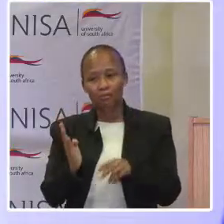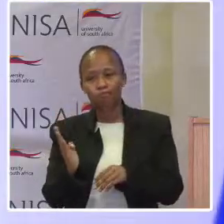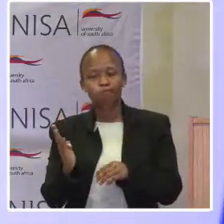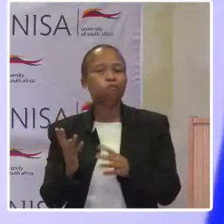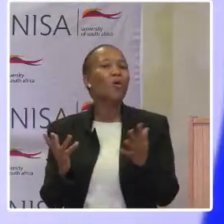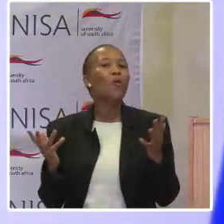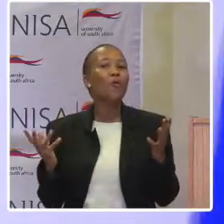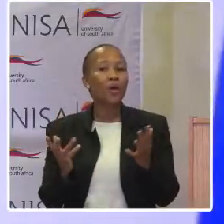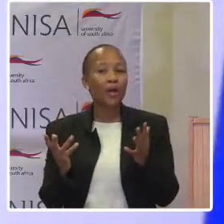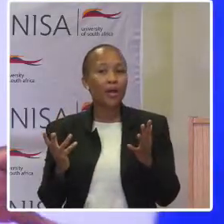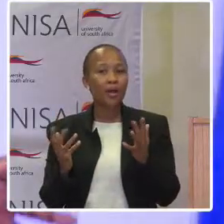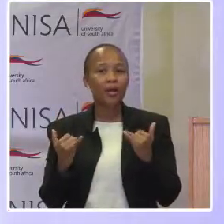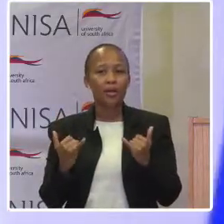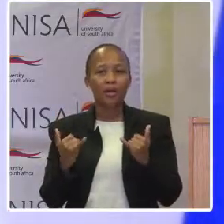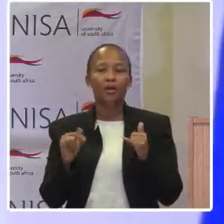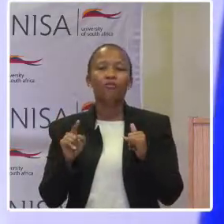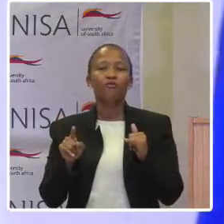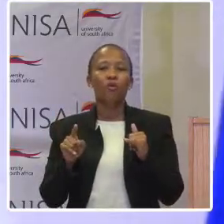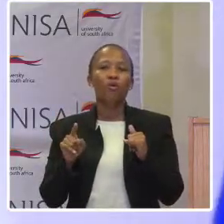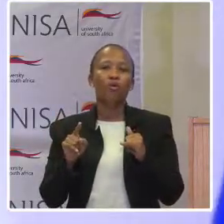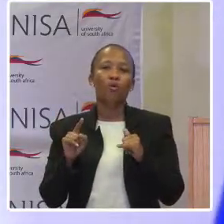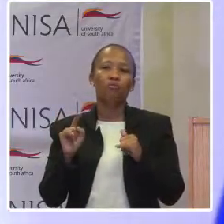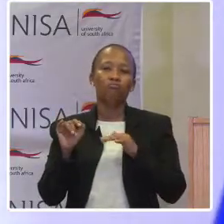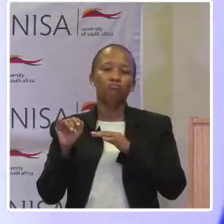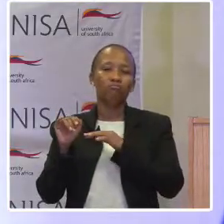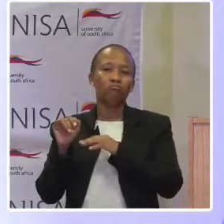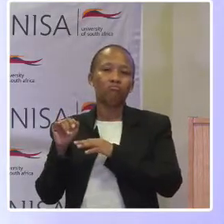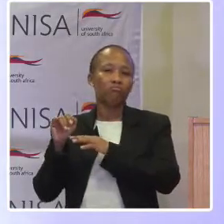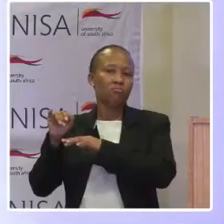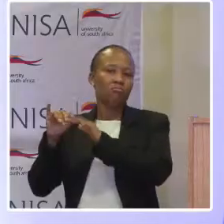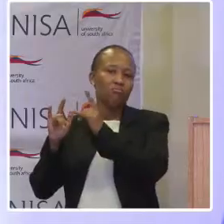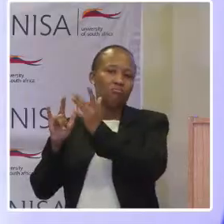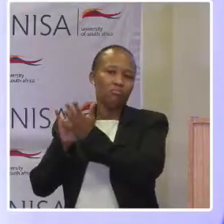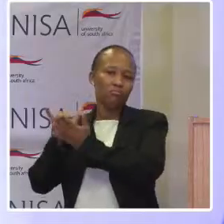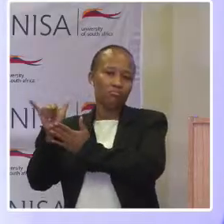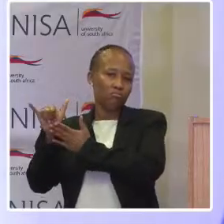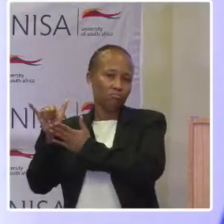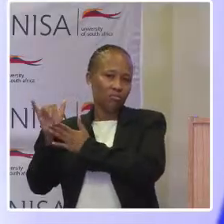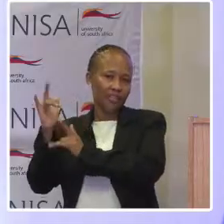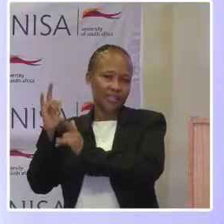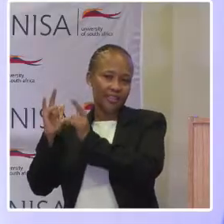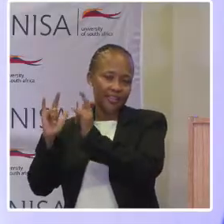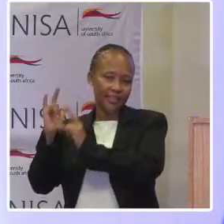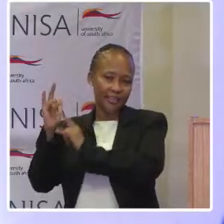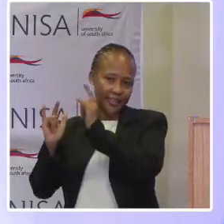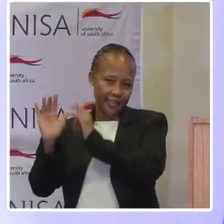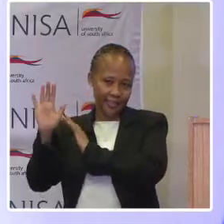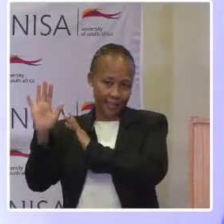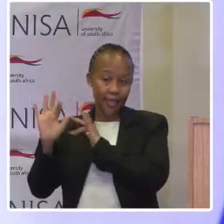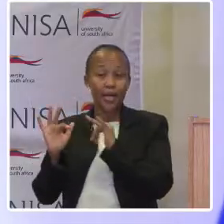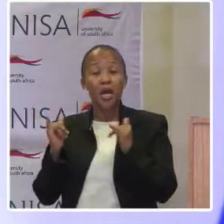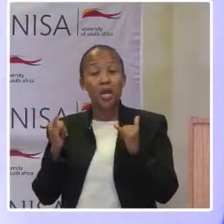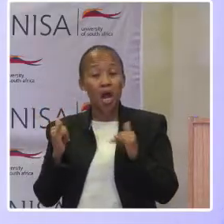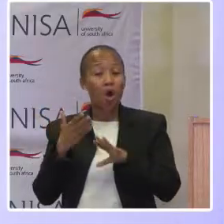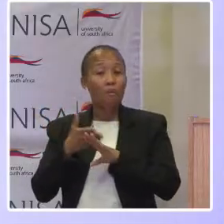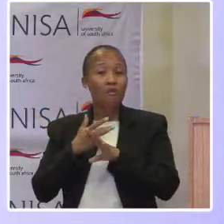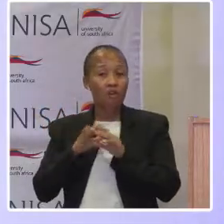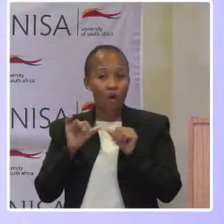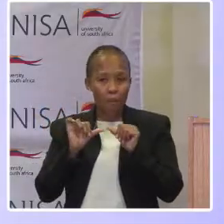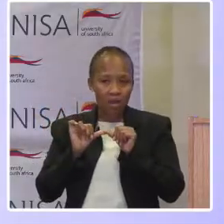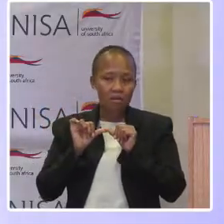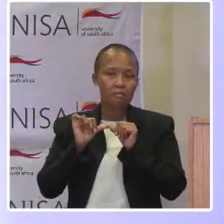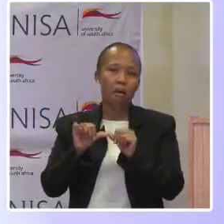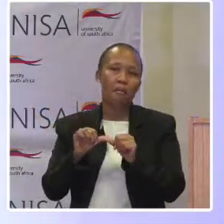of Aerotropolis. And before I proceed, allow me to just stand on